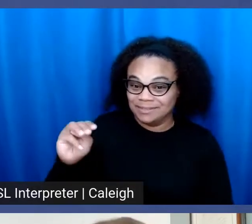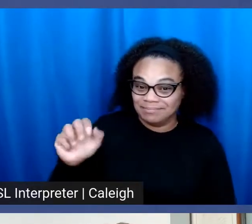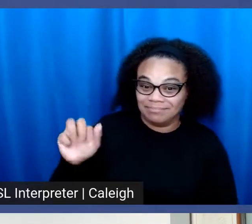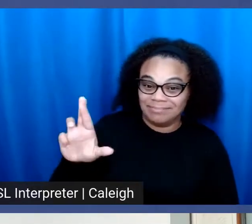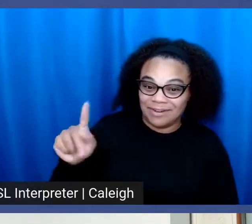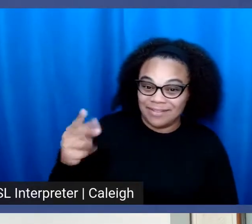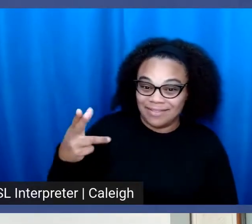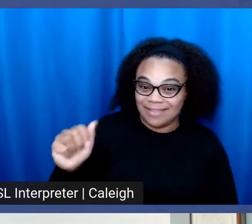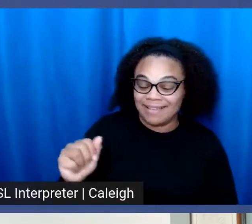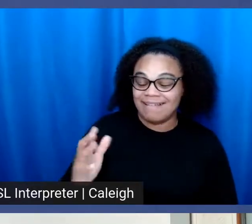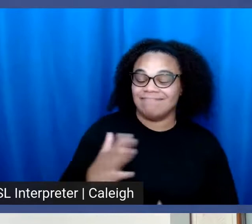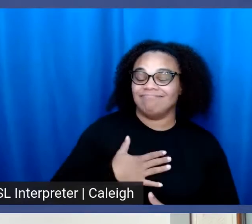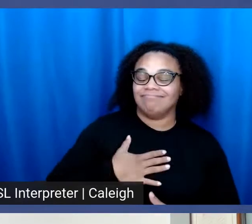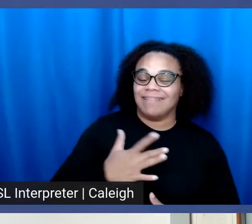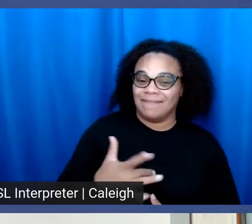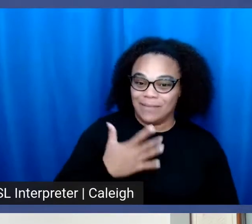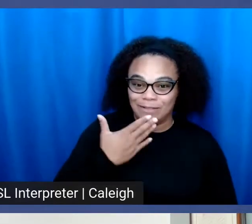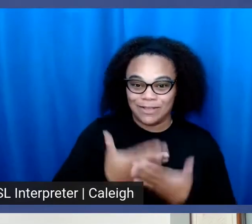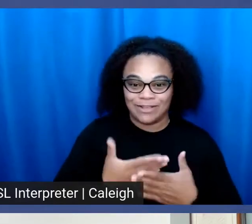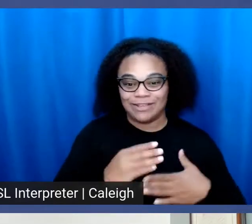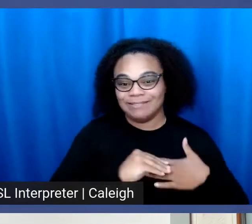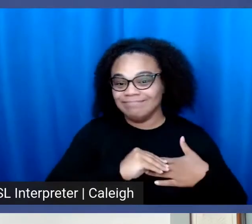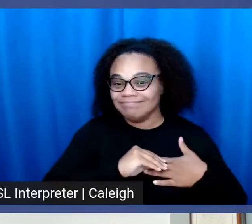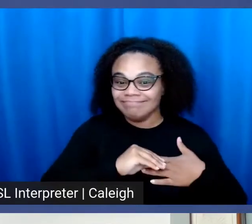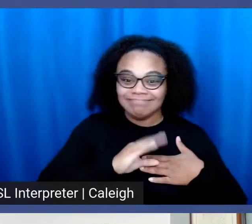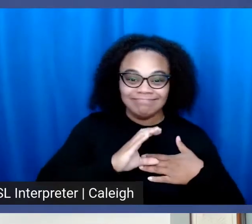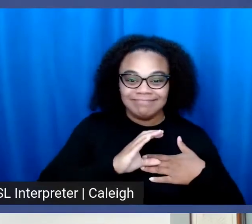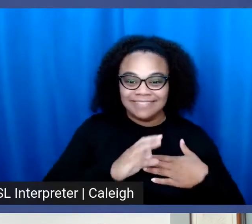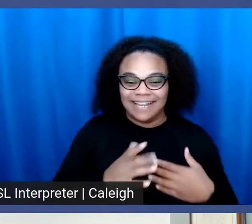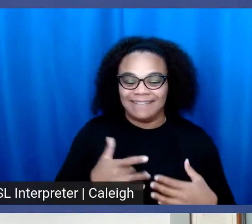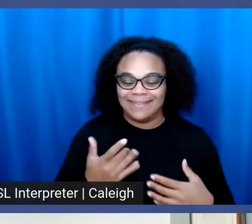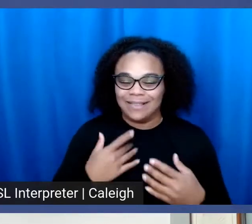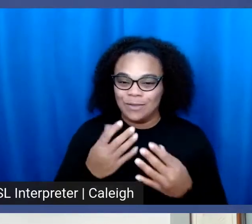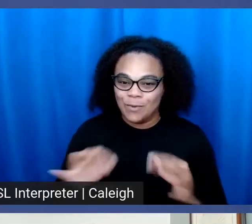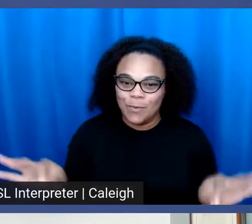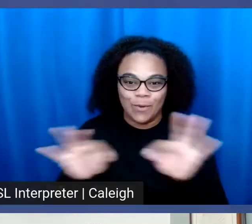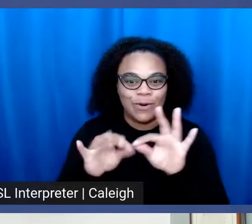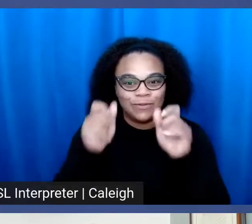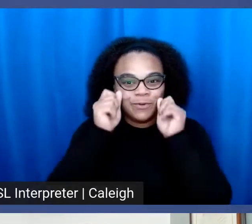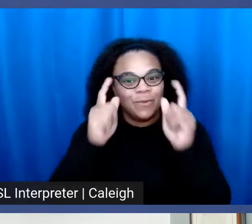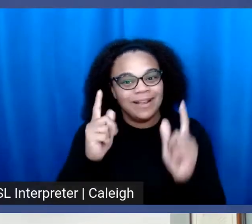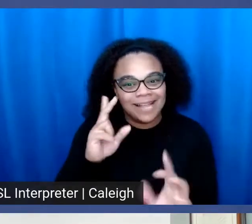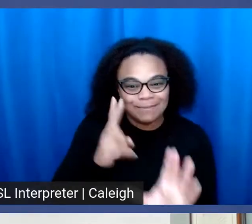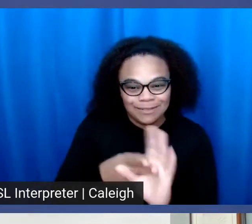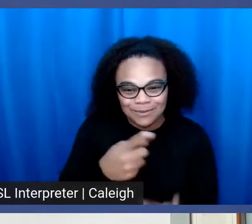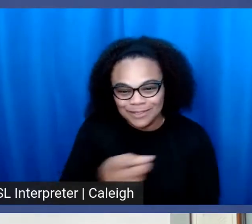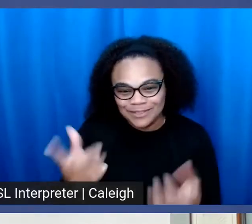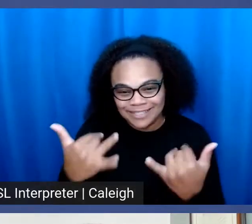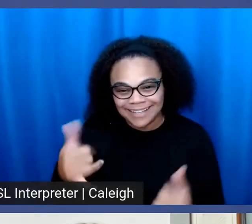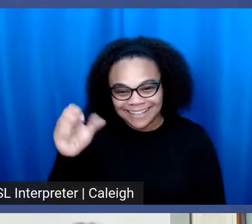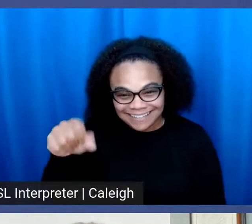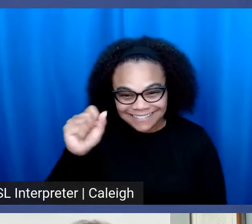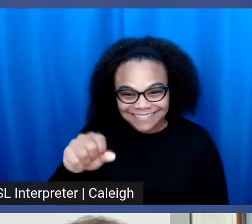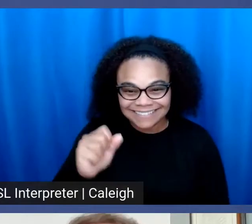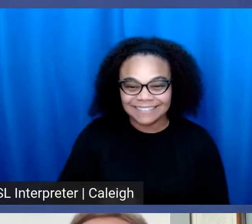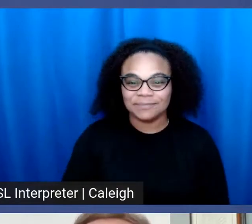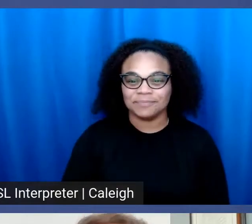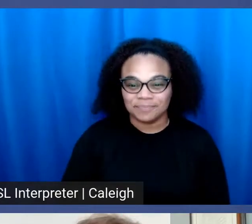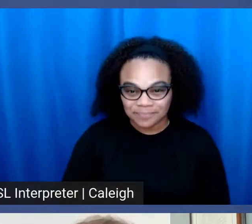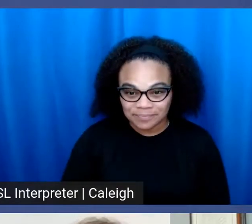for today and joining you all. Yes, as a reference, I